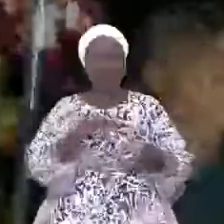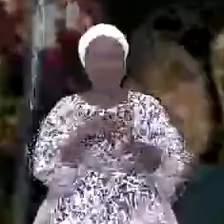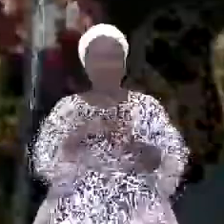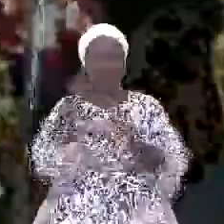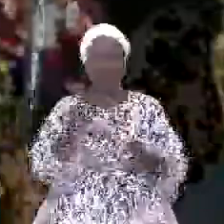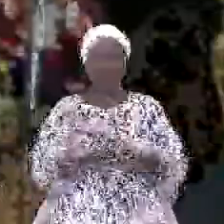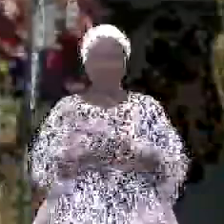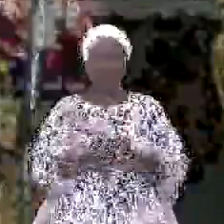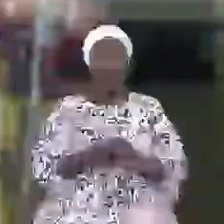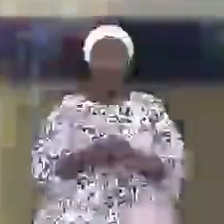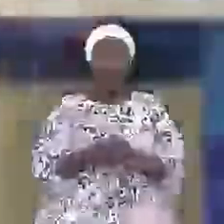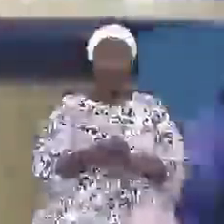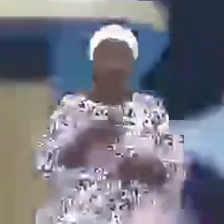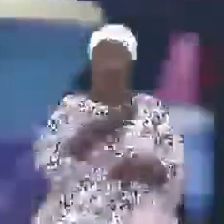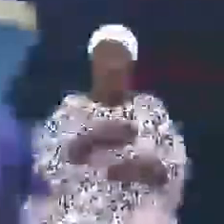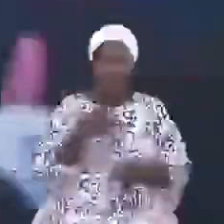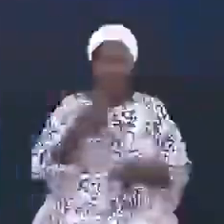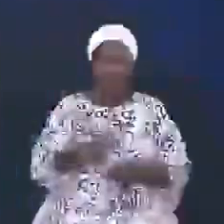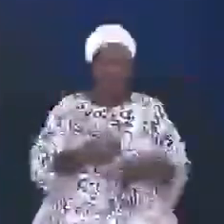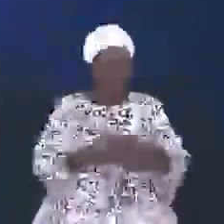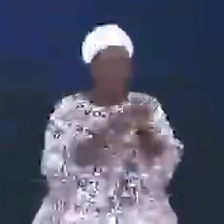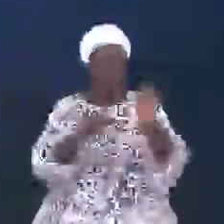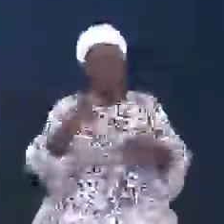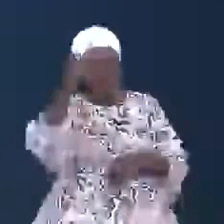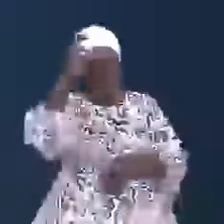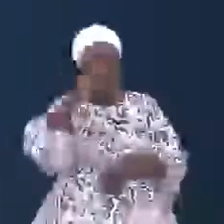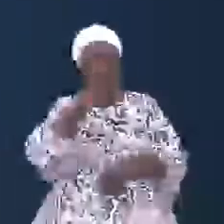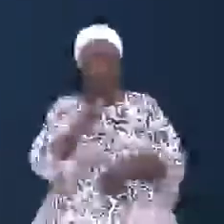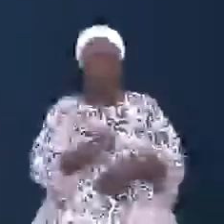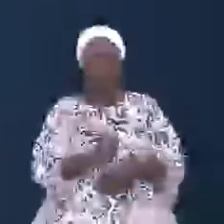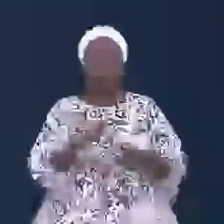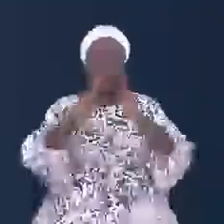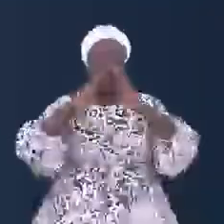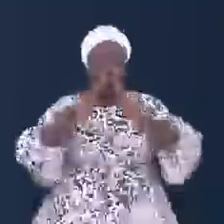The followers of Satan will not shut you up.